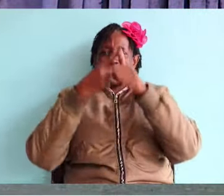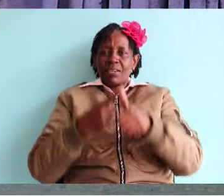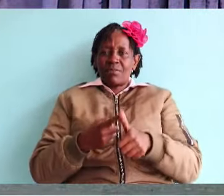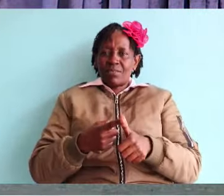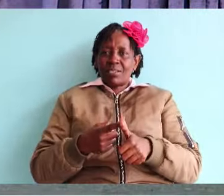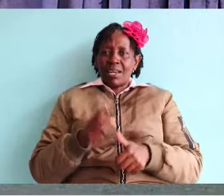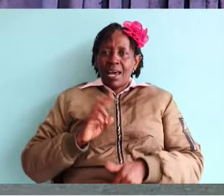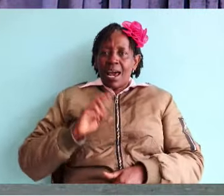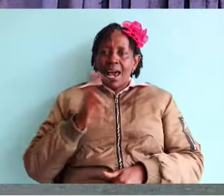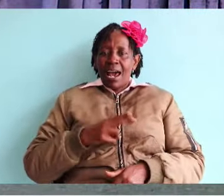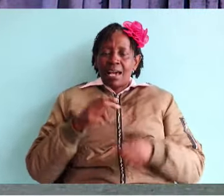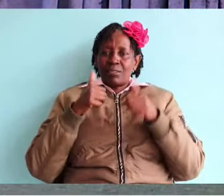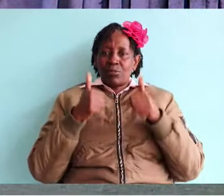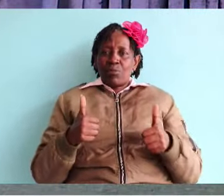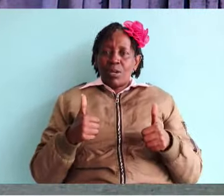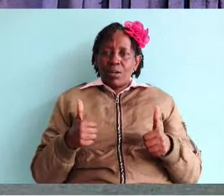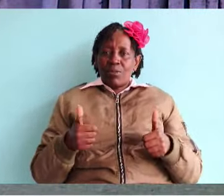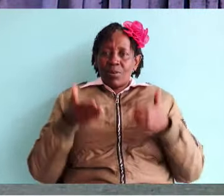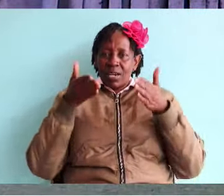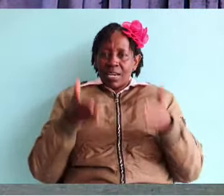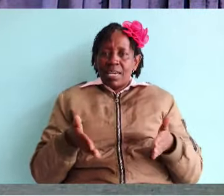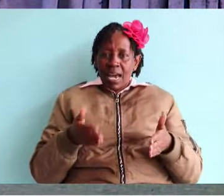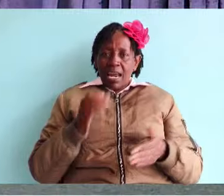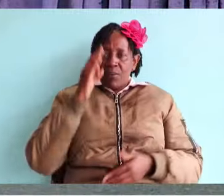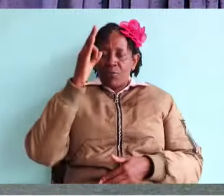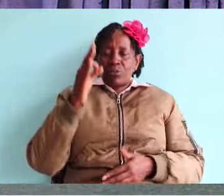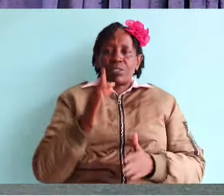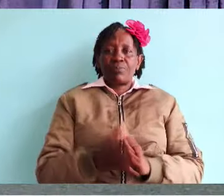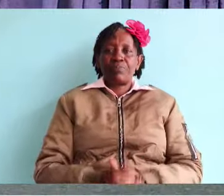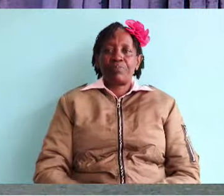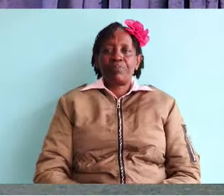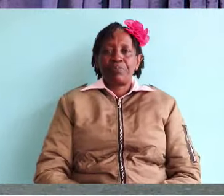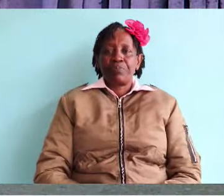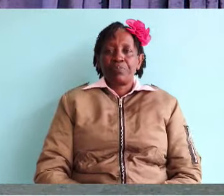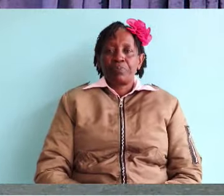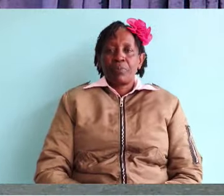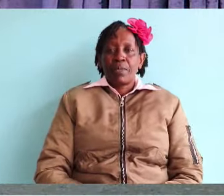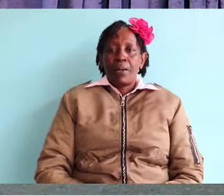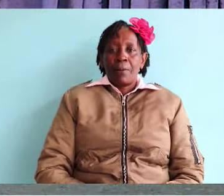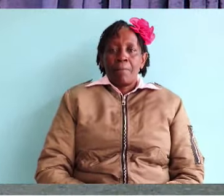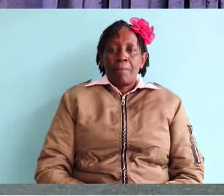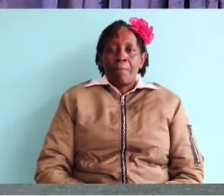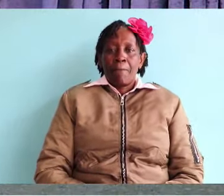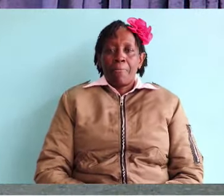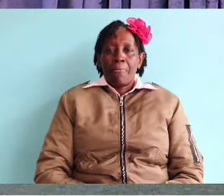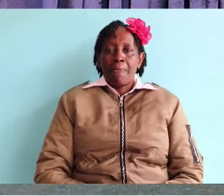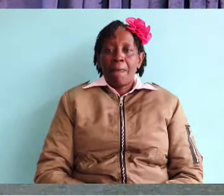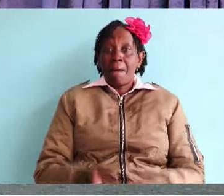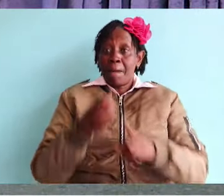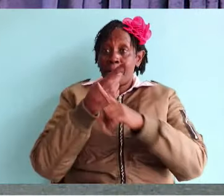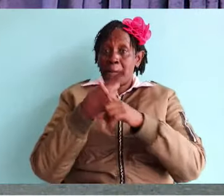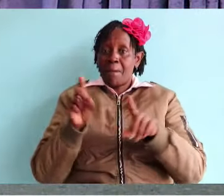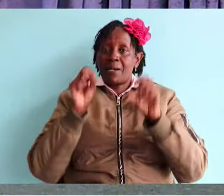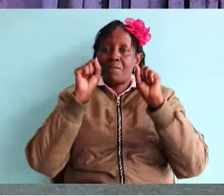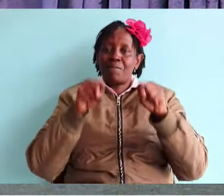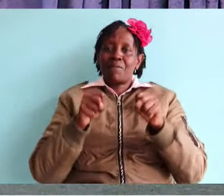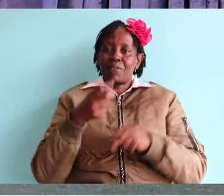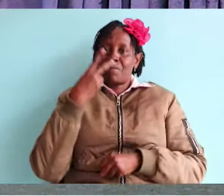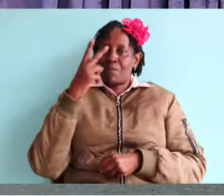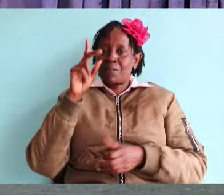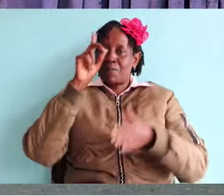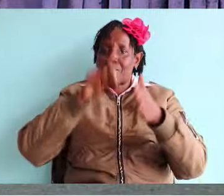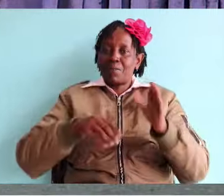and also in the days to come. But you can see even what Gideon